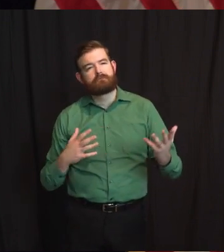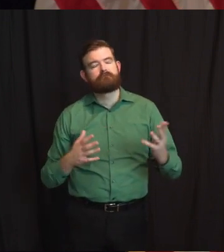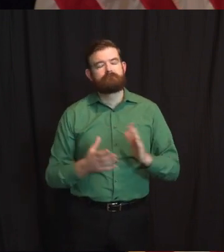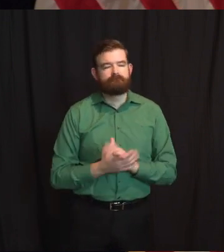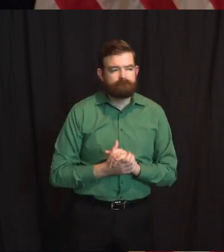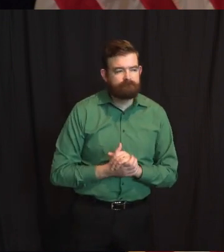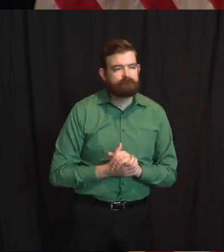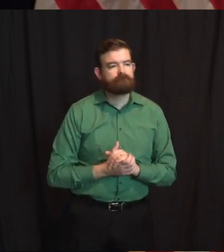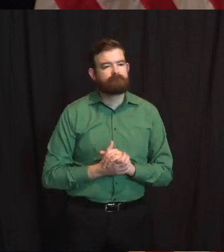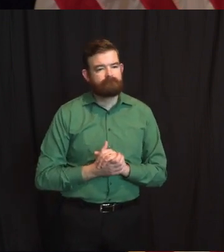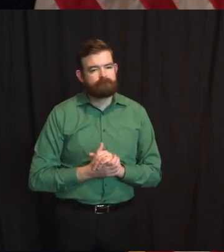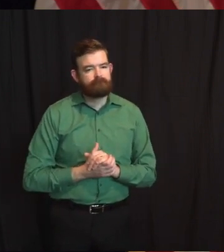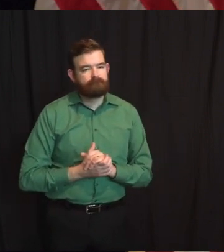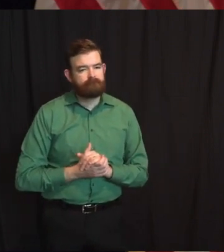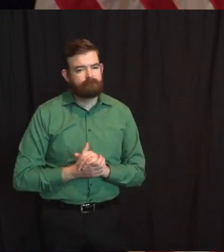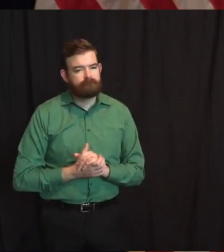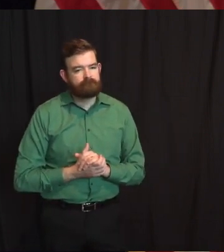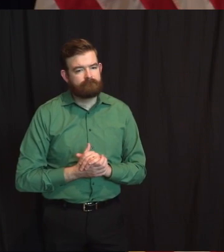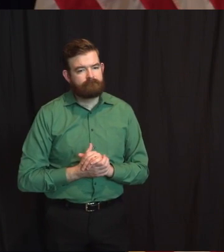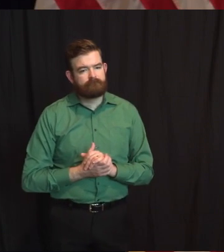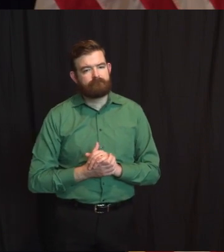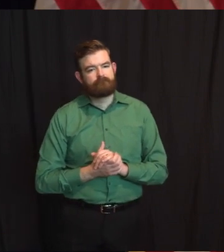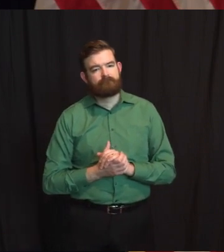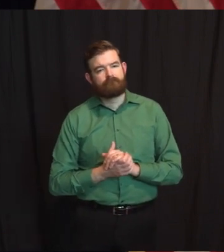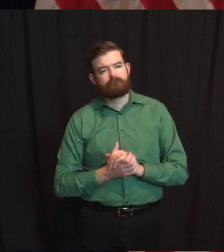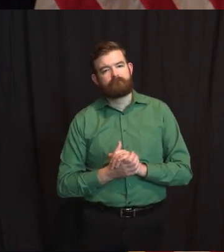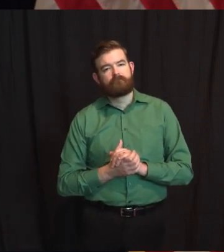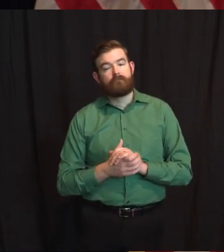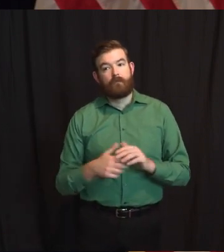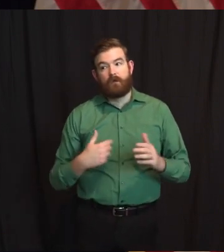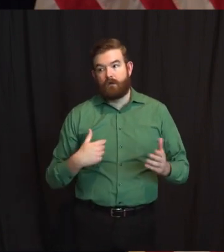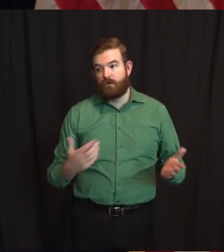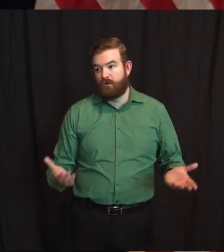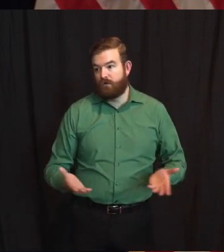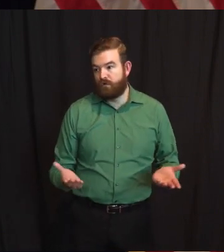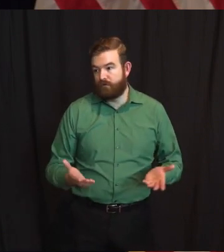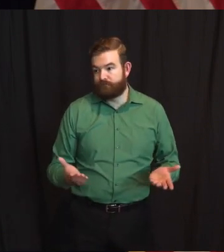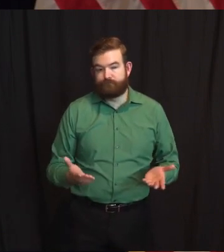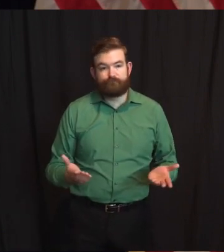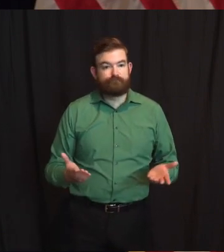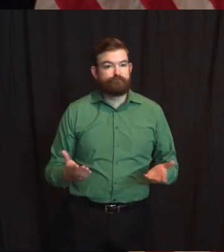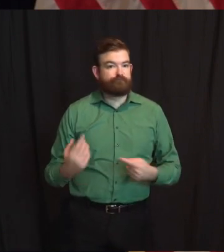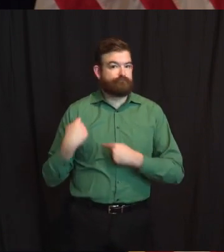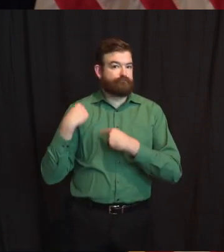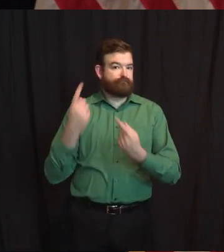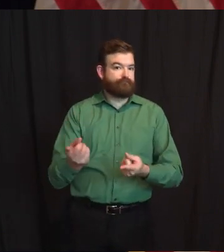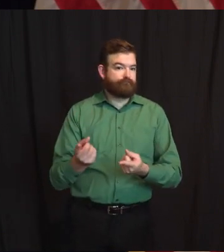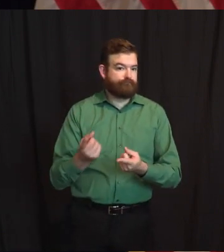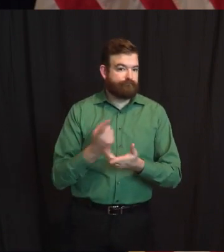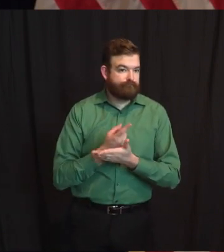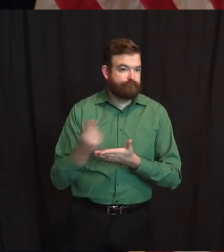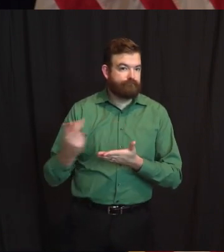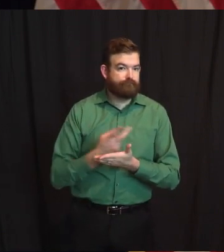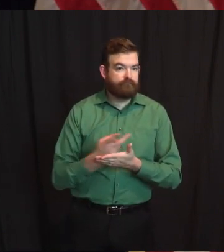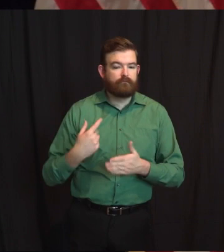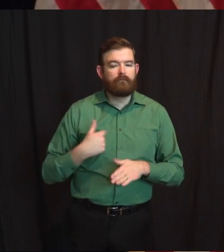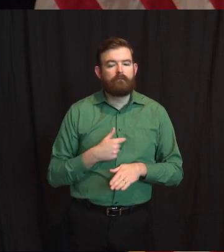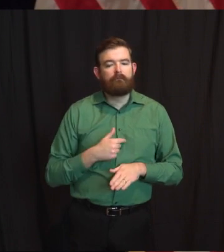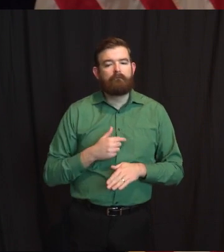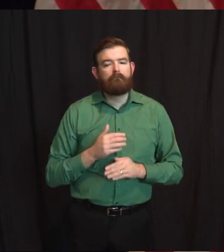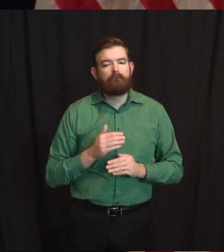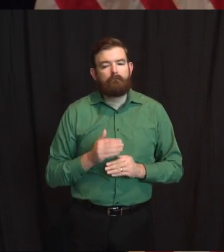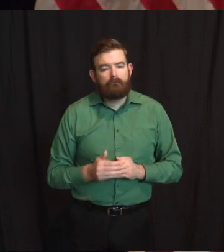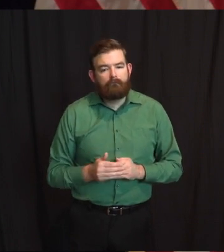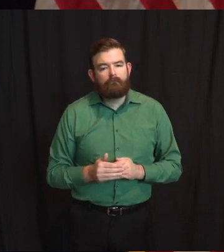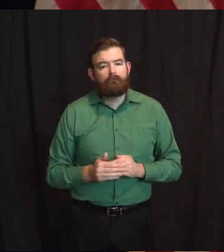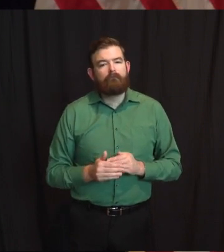As I've said here over the past number of days, I think we're taking deliberately incremental steps. So we are trying to avoid particularly